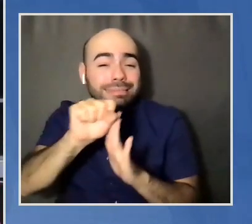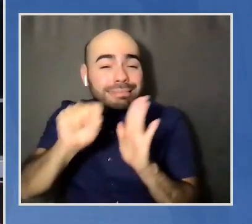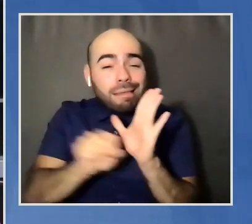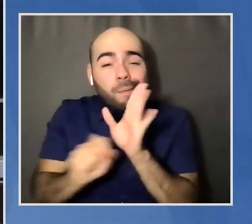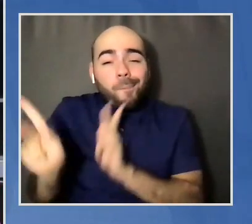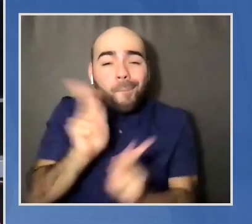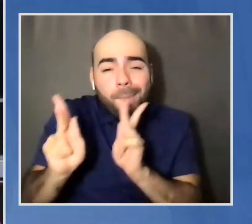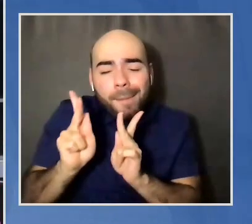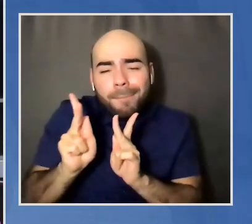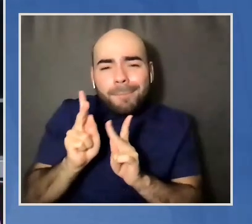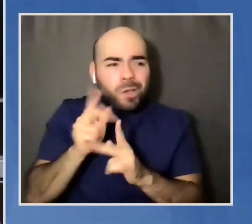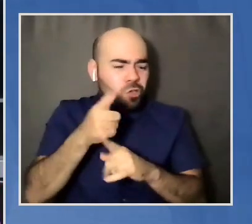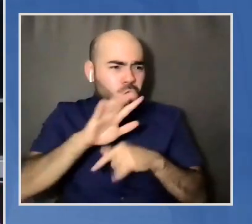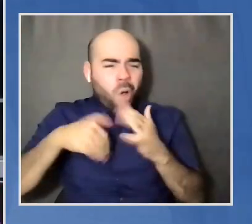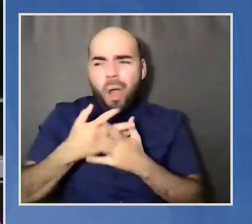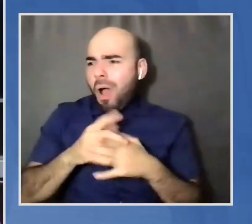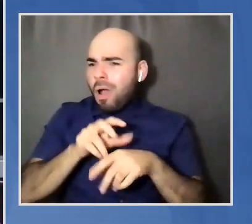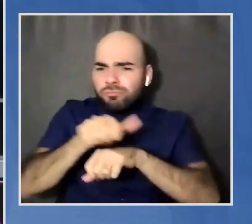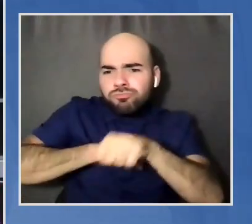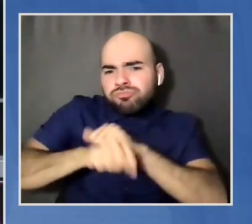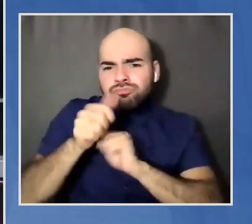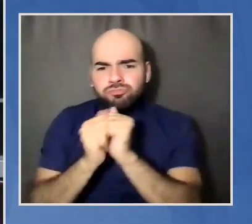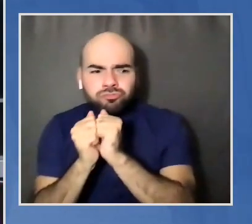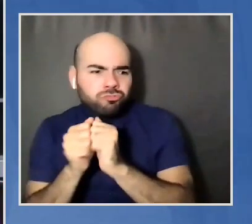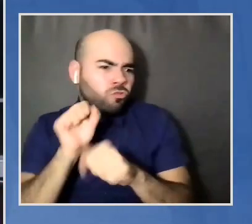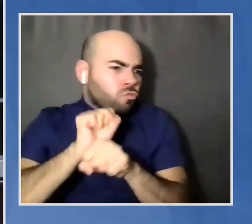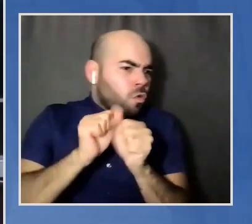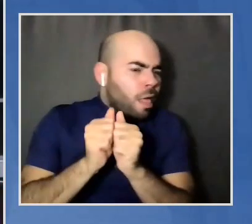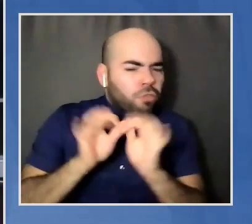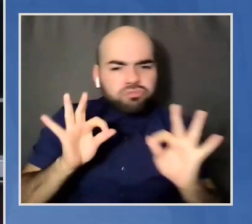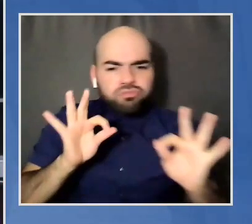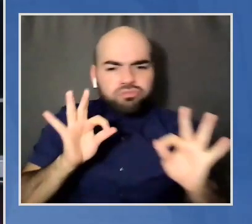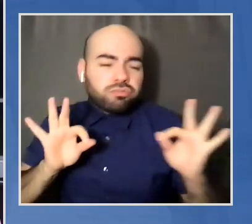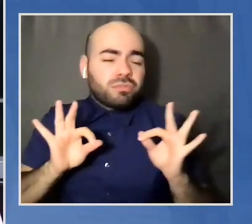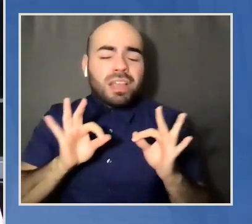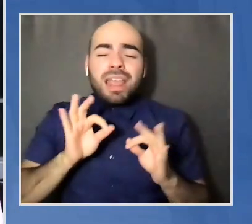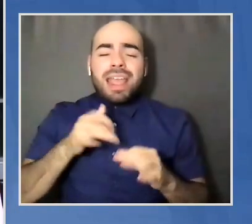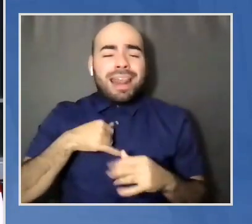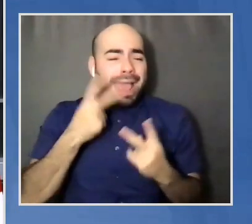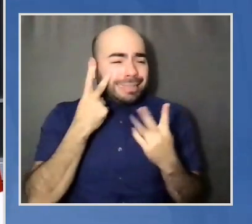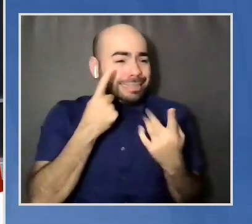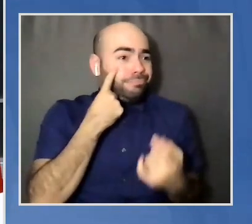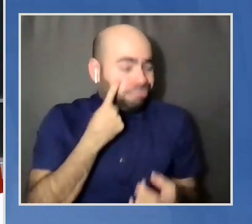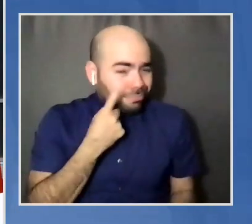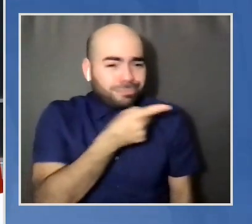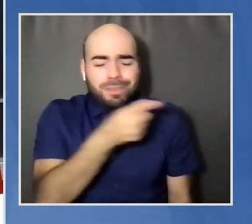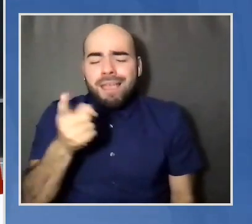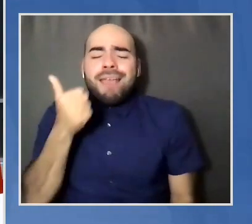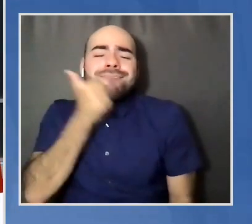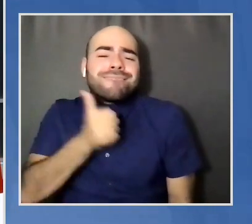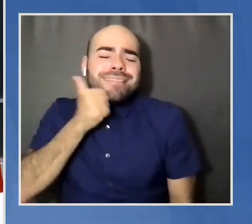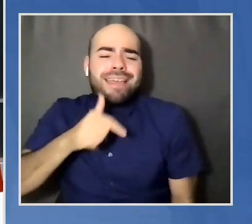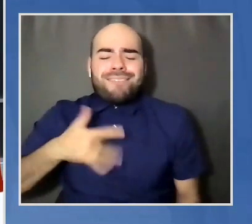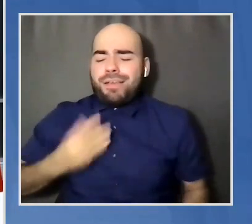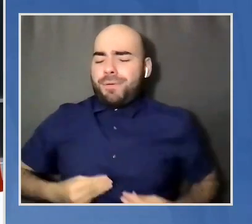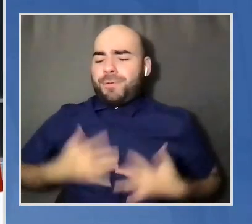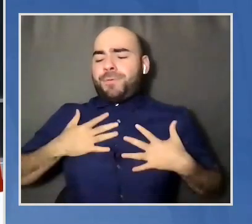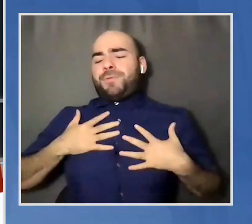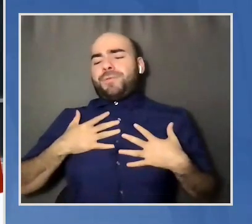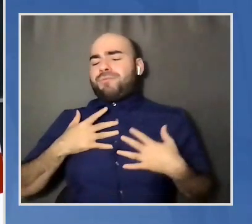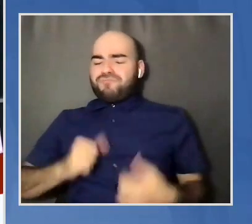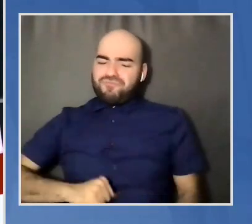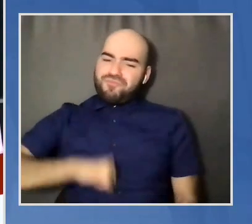together, helped out their neighbors, and again, you have made me proud every single day to get to represent you.